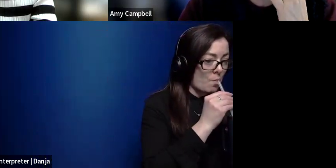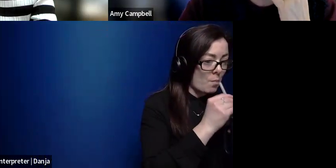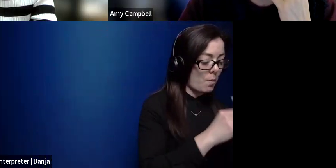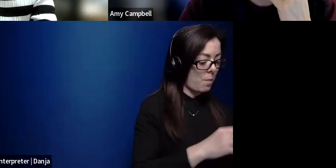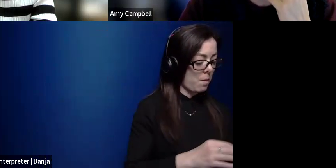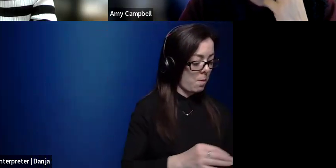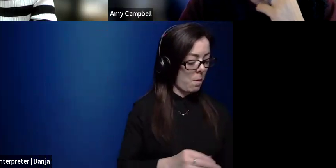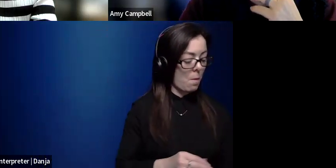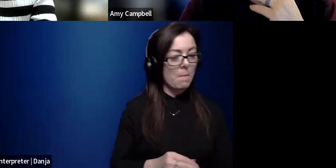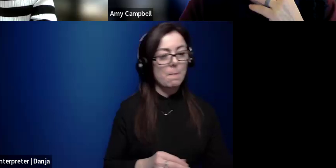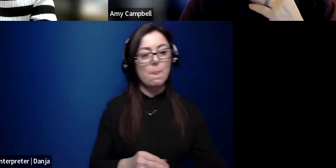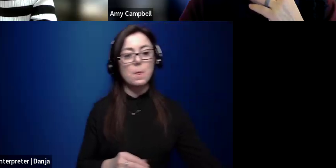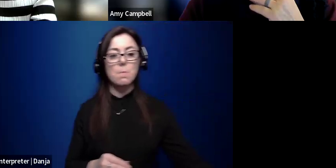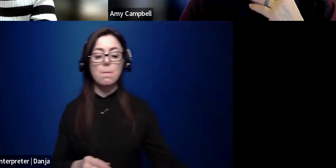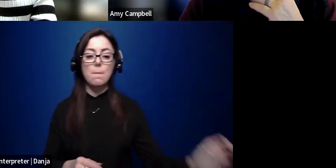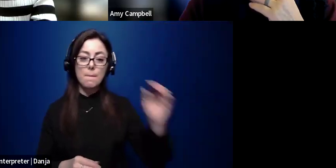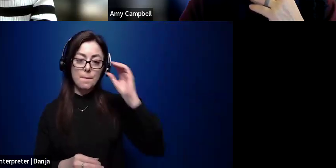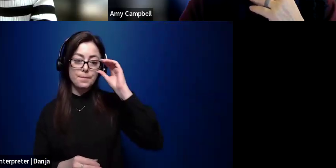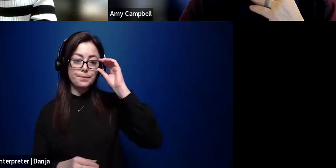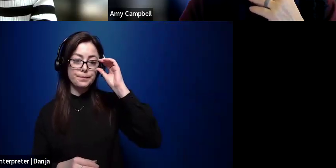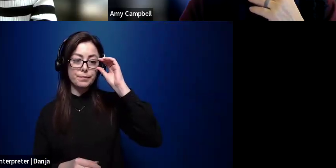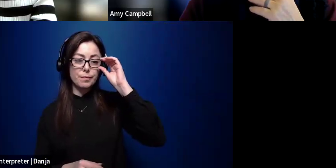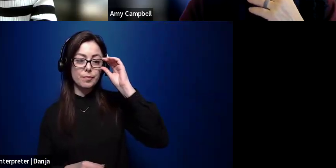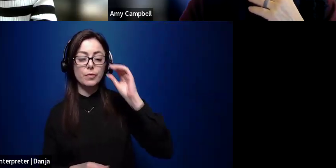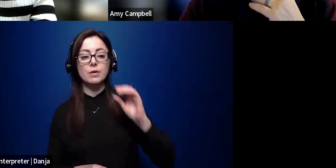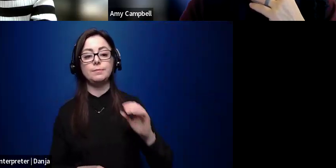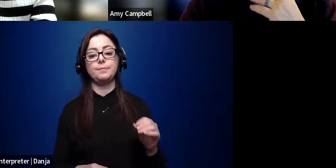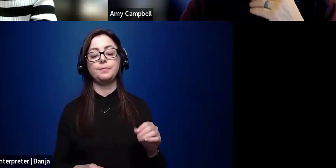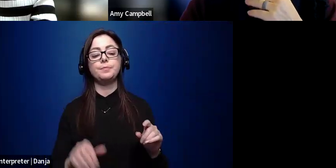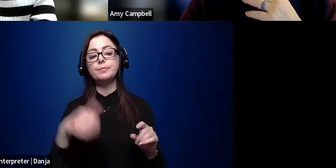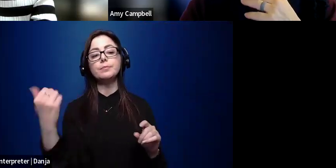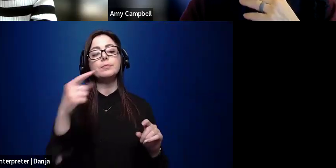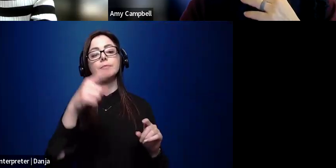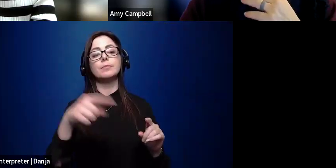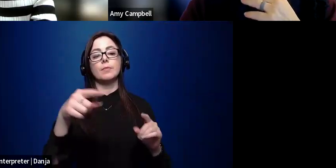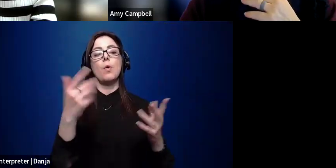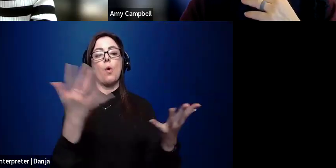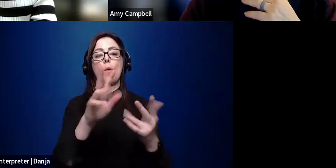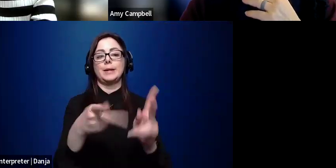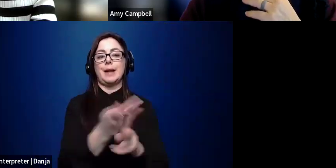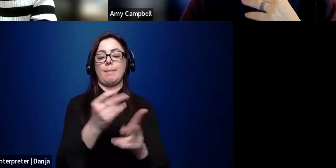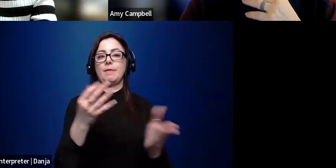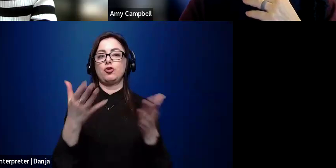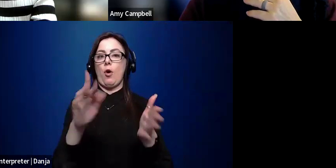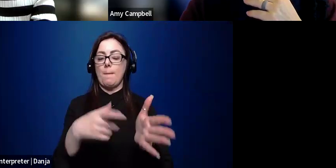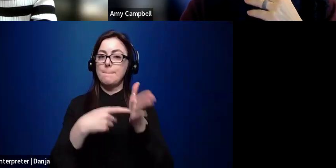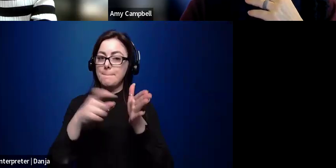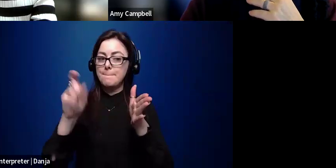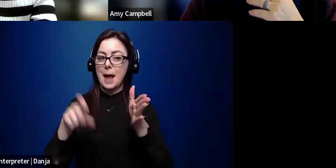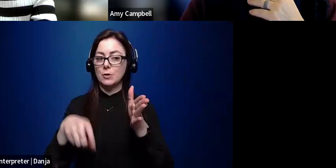Again, that's just kind of another showing of what kinds of services are mandatory and what kinds of services are